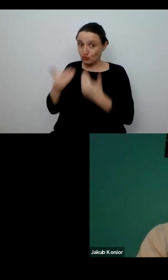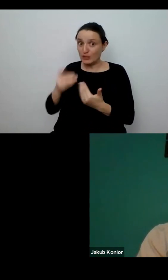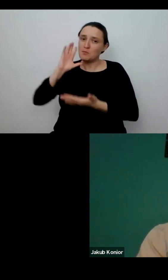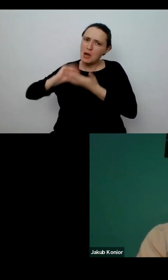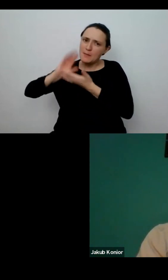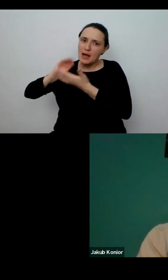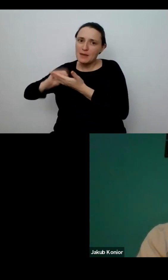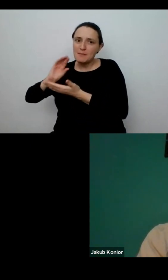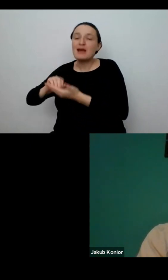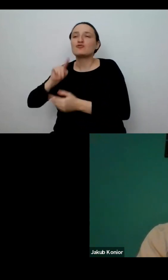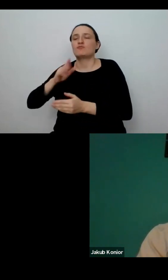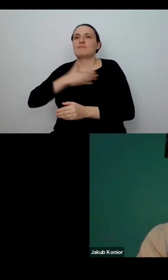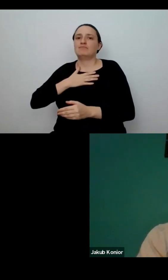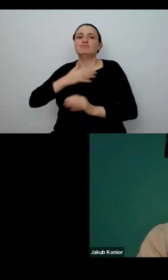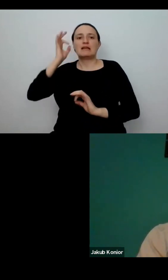reading,